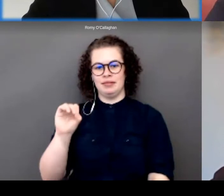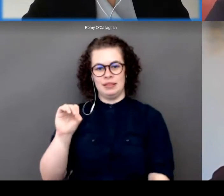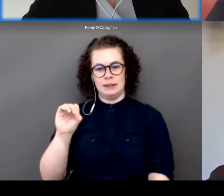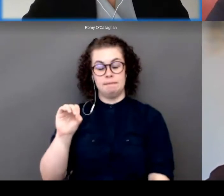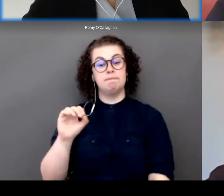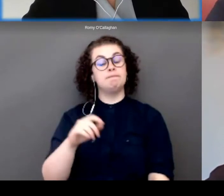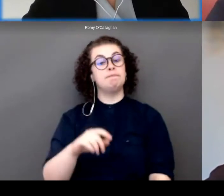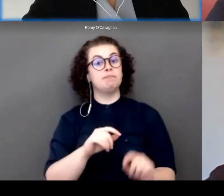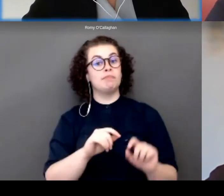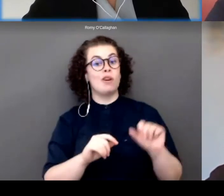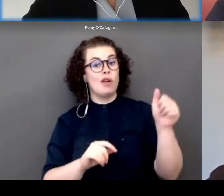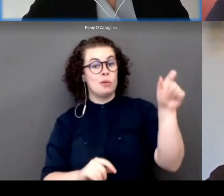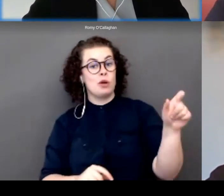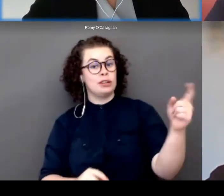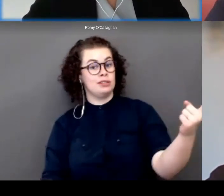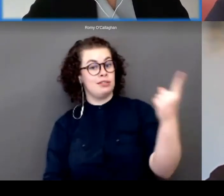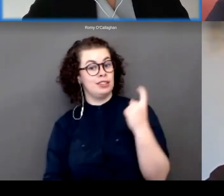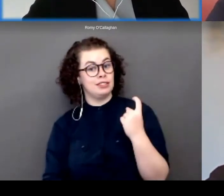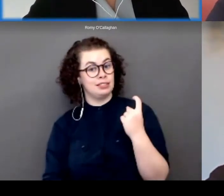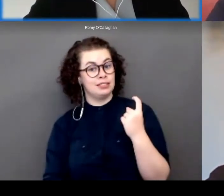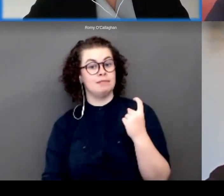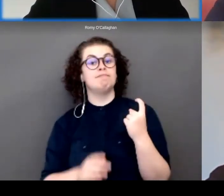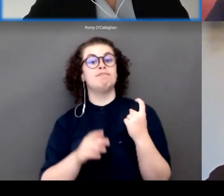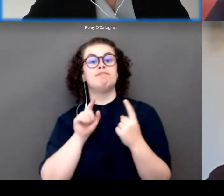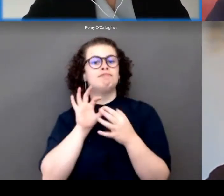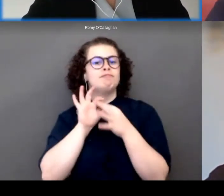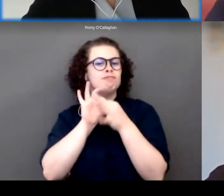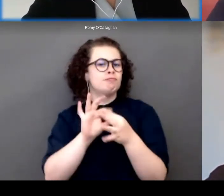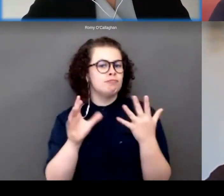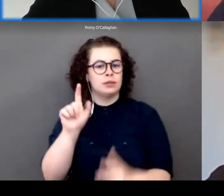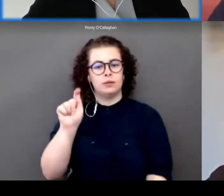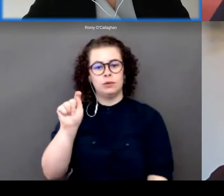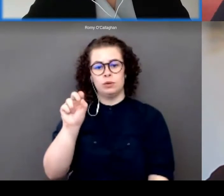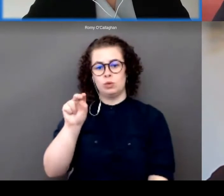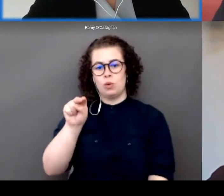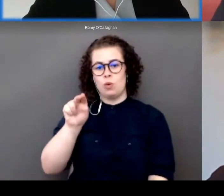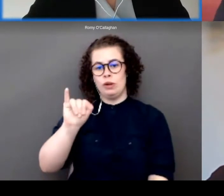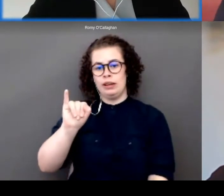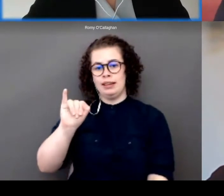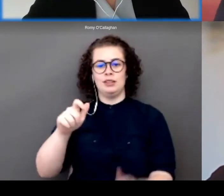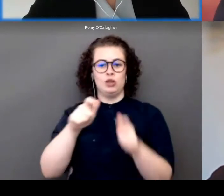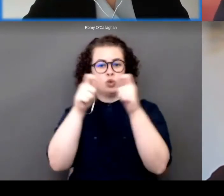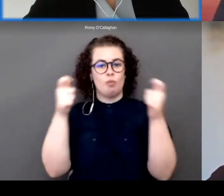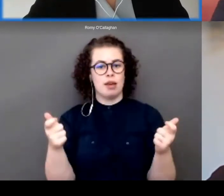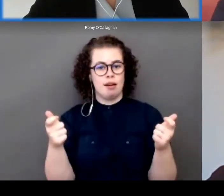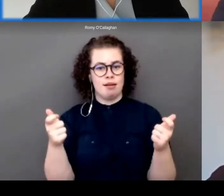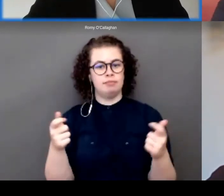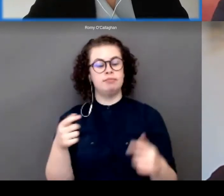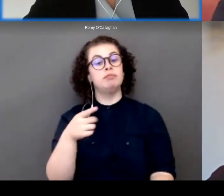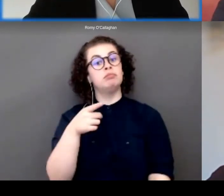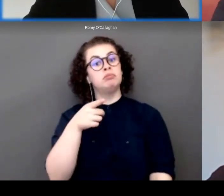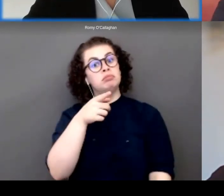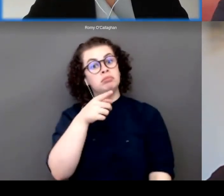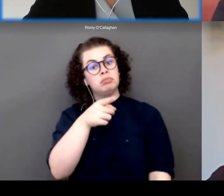audience. Toni, this question is for you. Can you tell more about rock actions